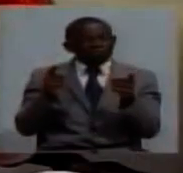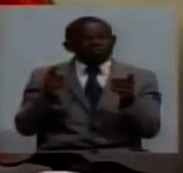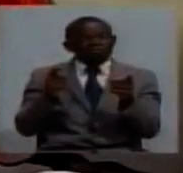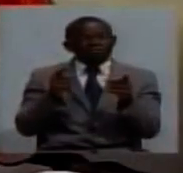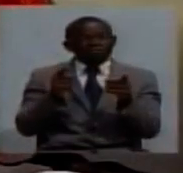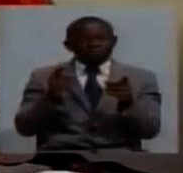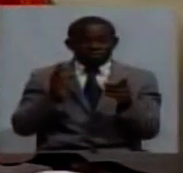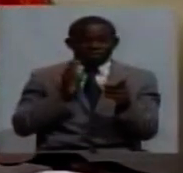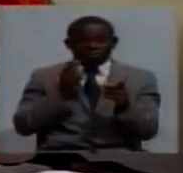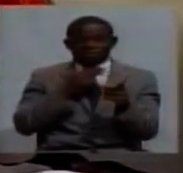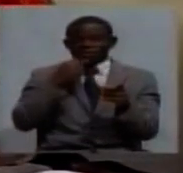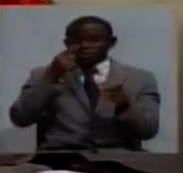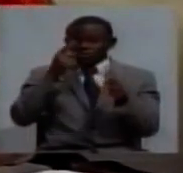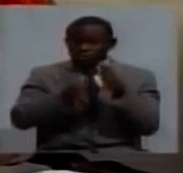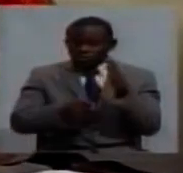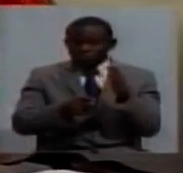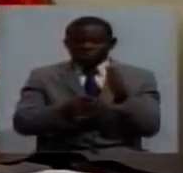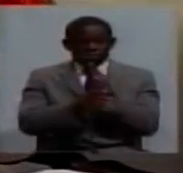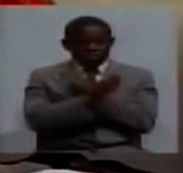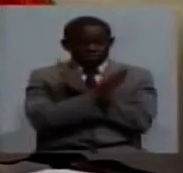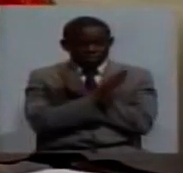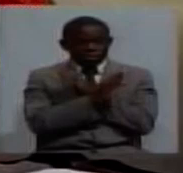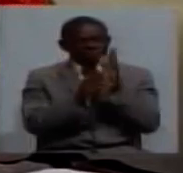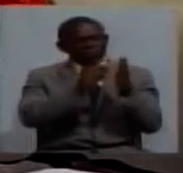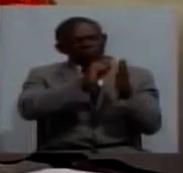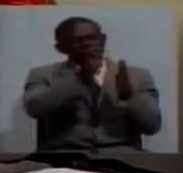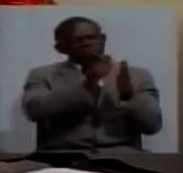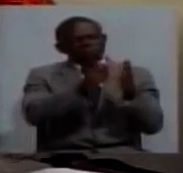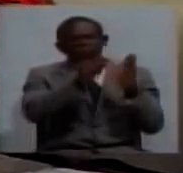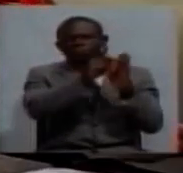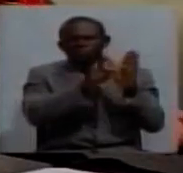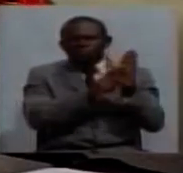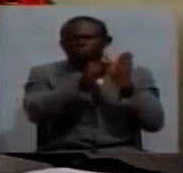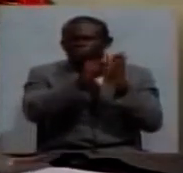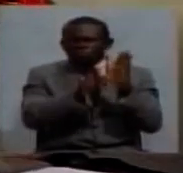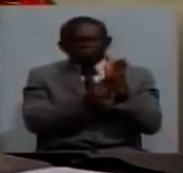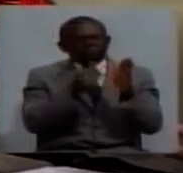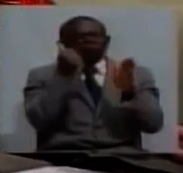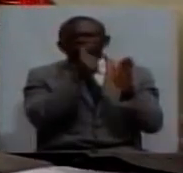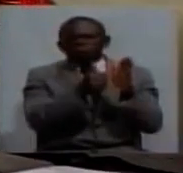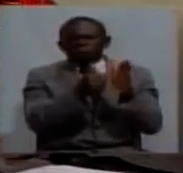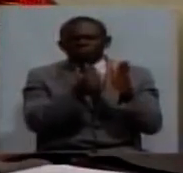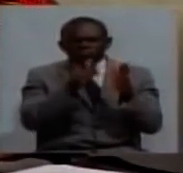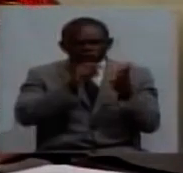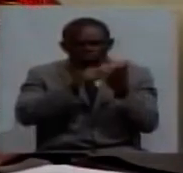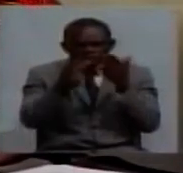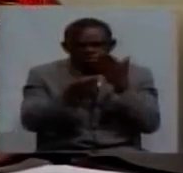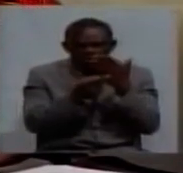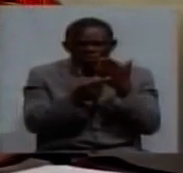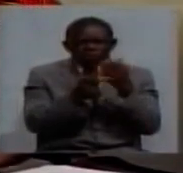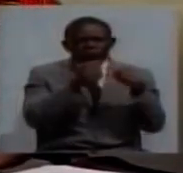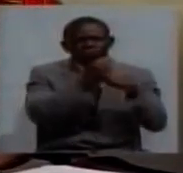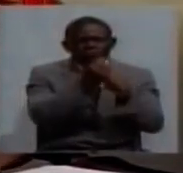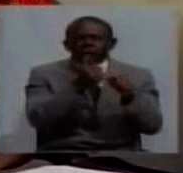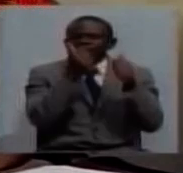at writing policies, developing programs. And other countries come here, learn, and go implement, and they are ahead of